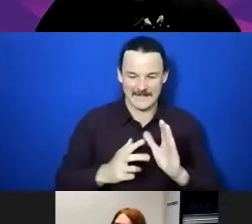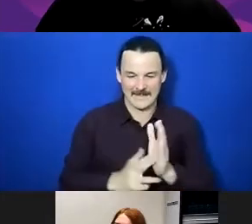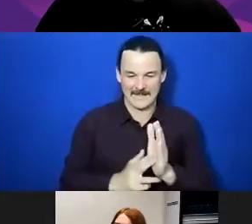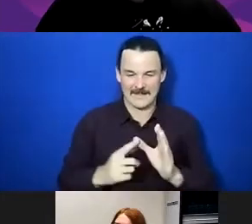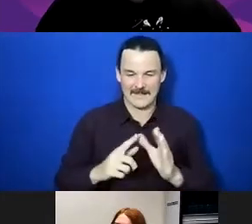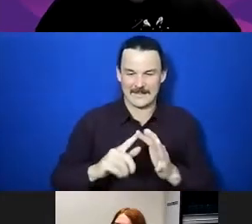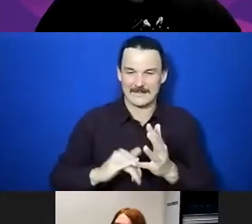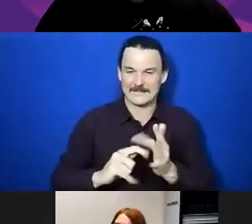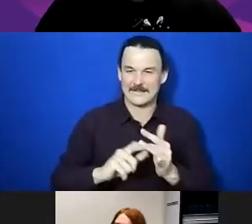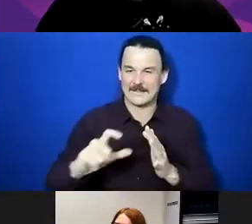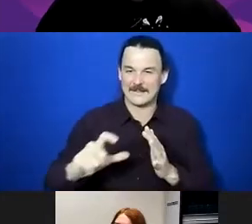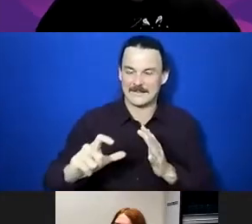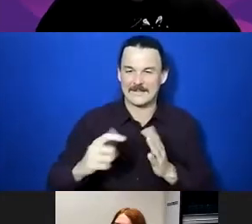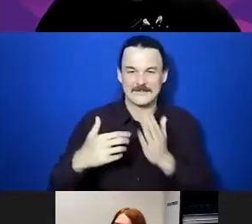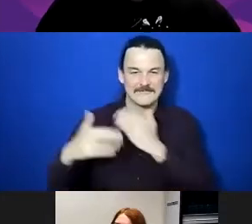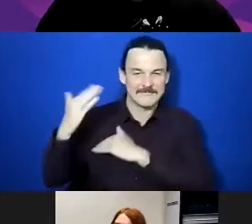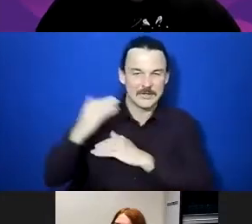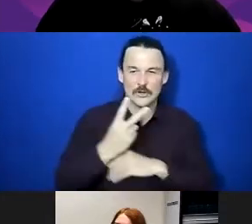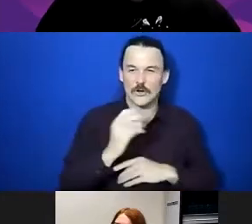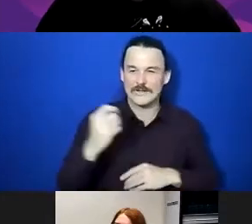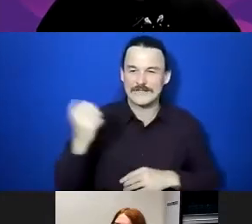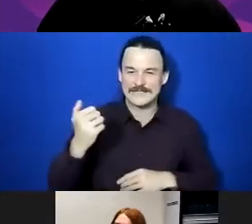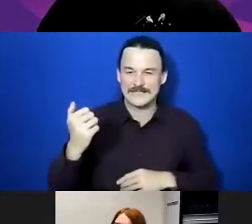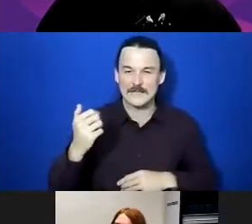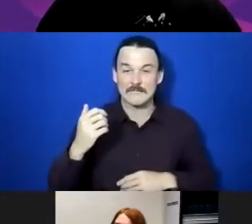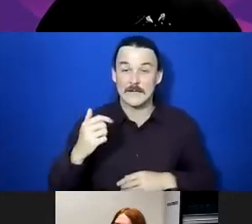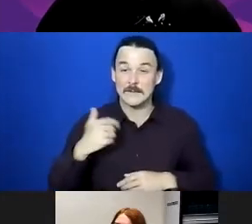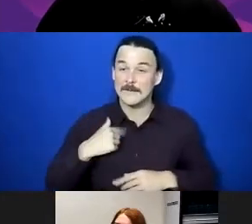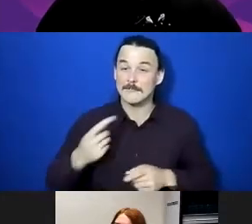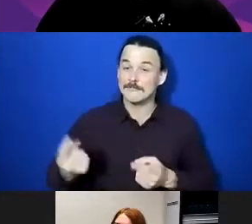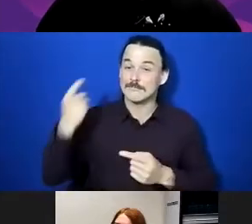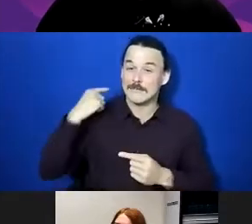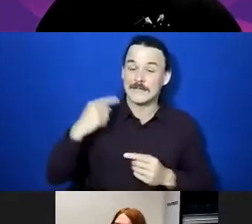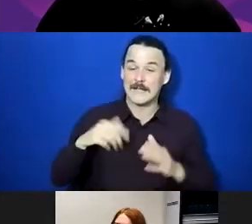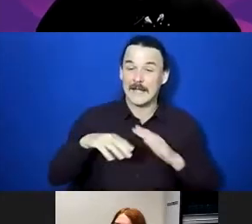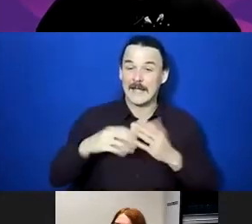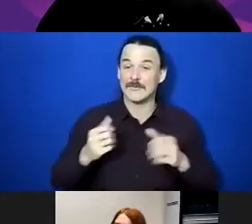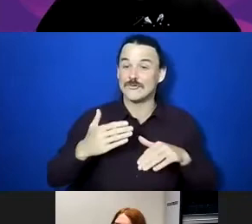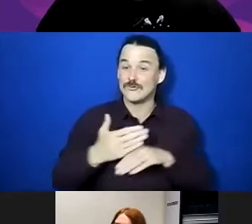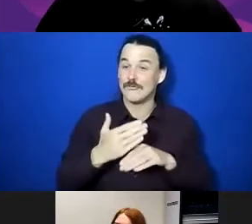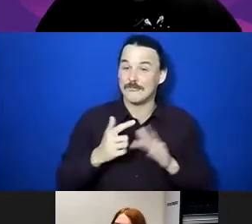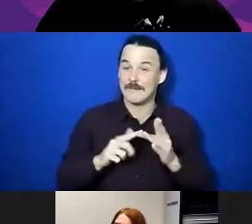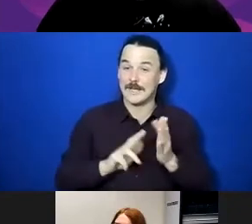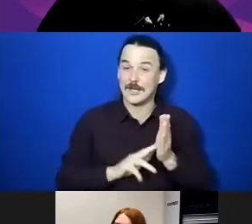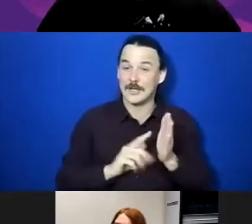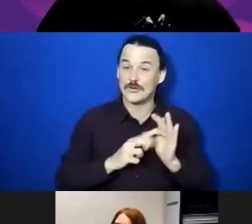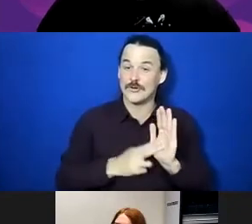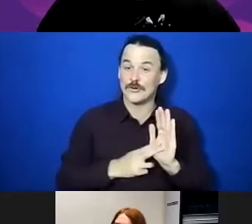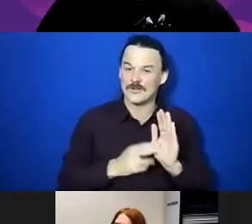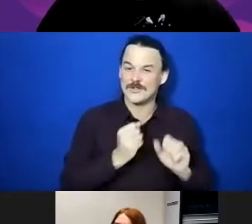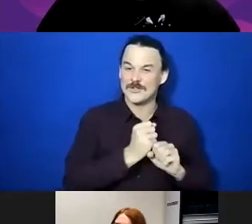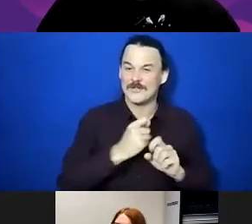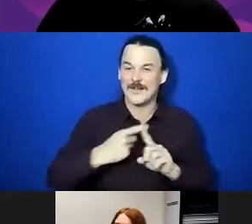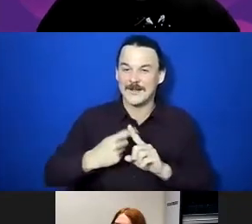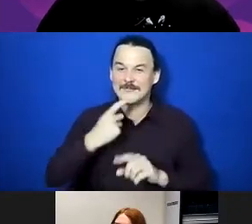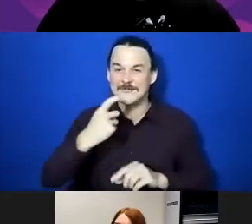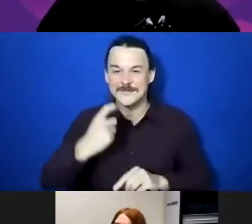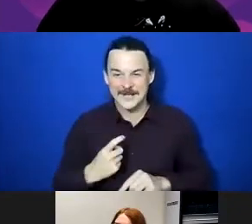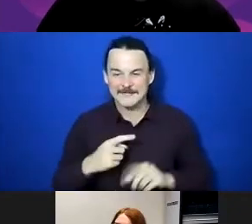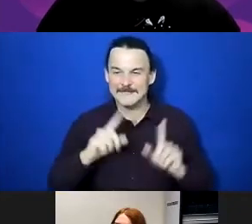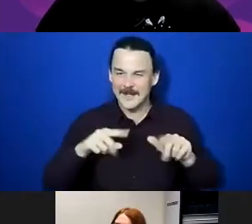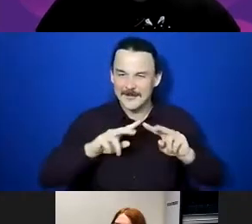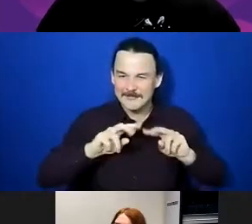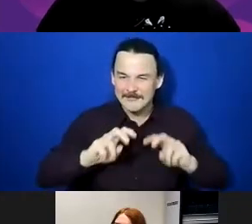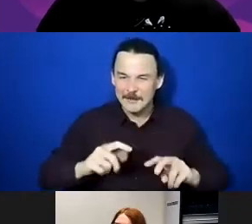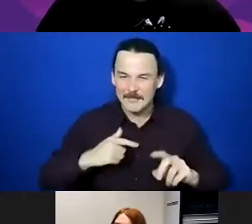I undertook an internship at the Geoffrey, Kaye Museum. That truly sparked my interest in learning about the history of this